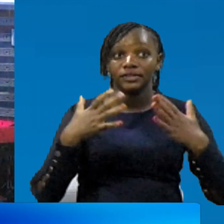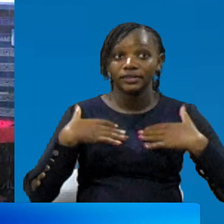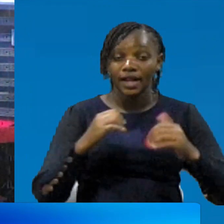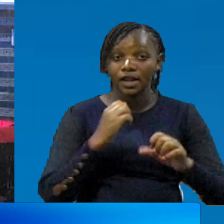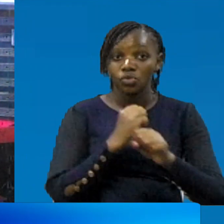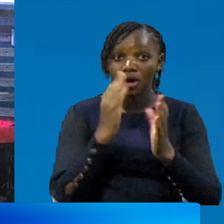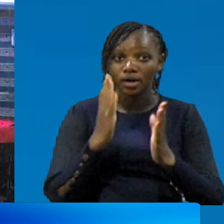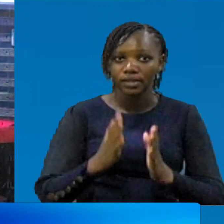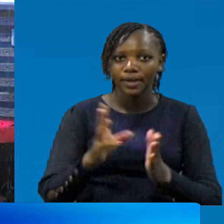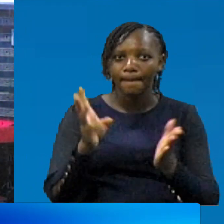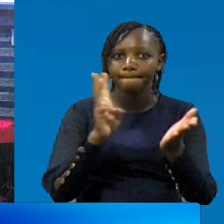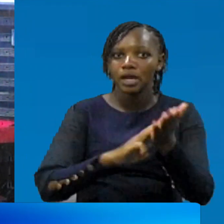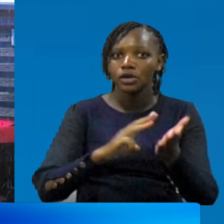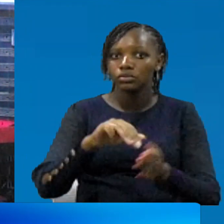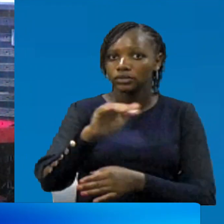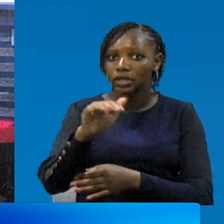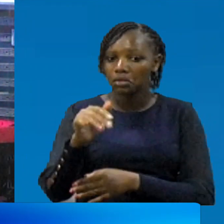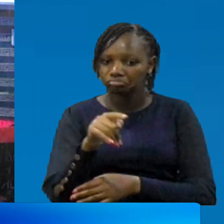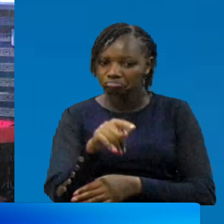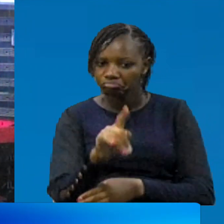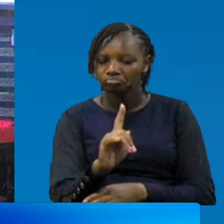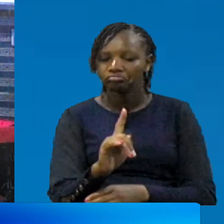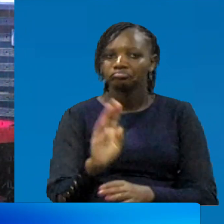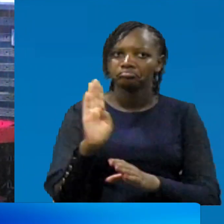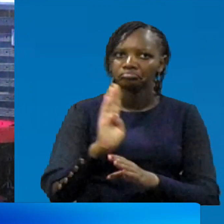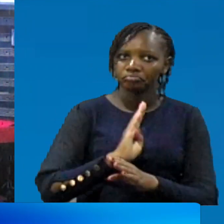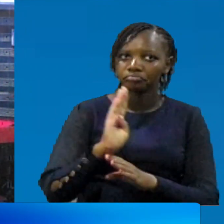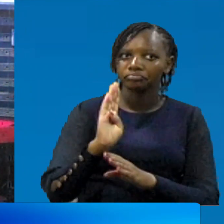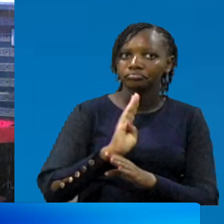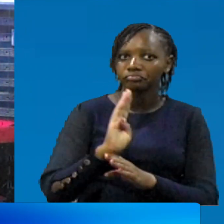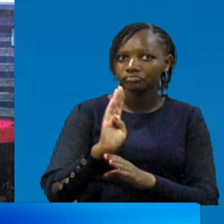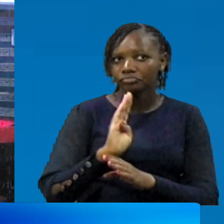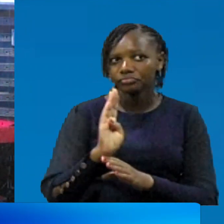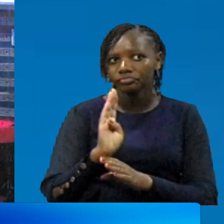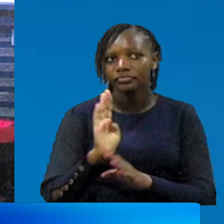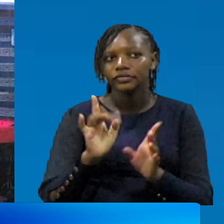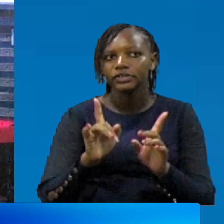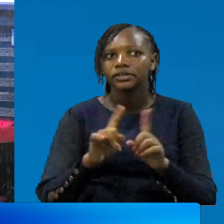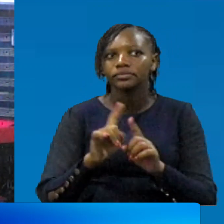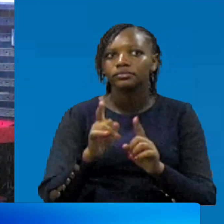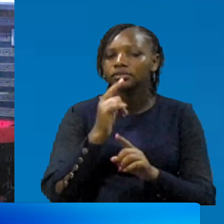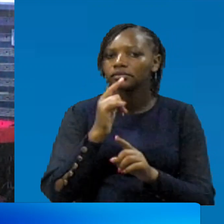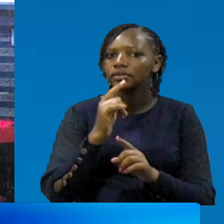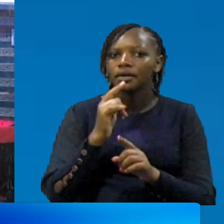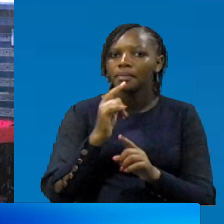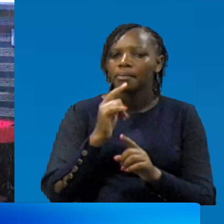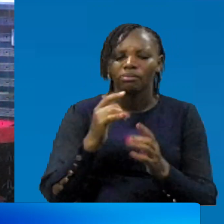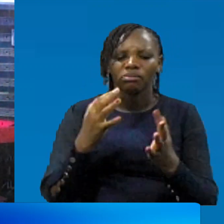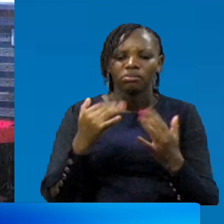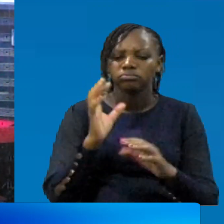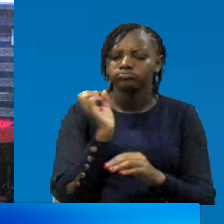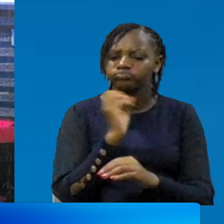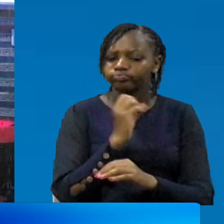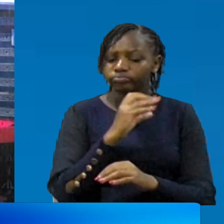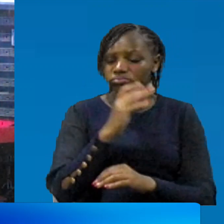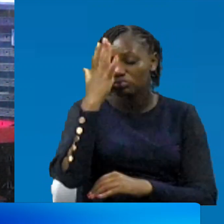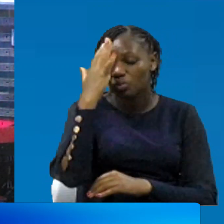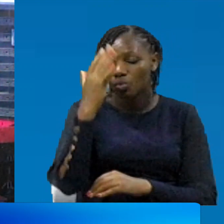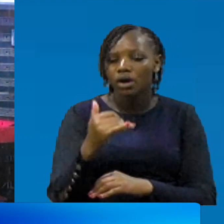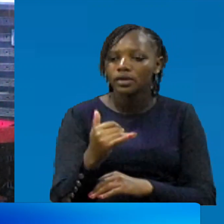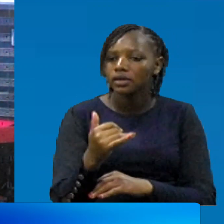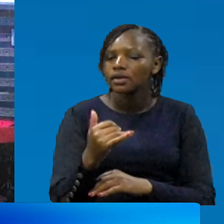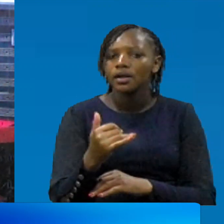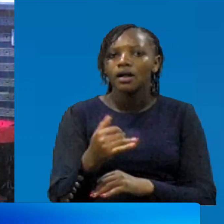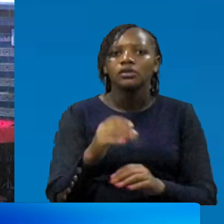Workers in Migori are up in arms over what they call replacement from their workstations and villages, a